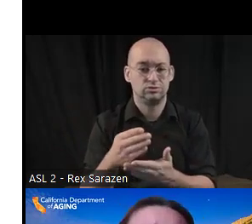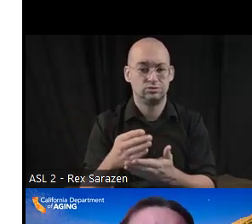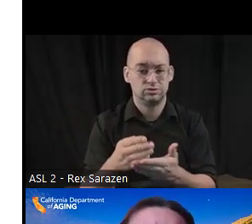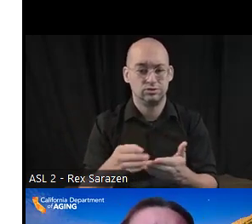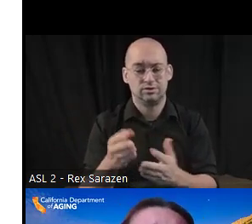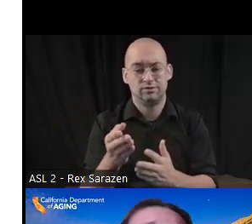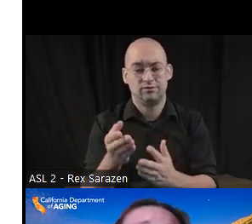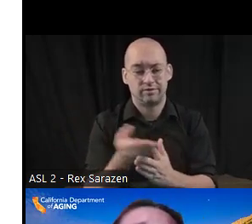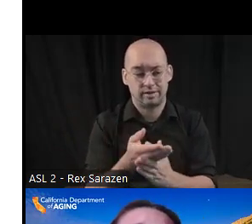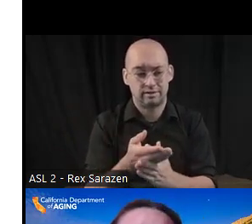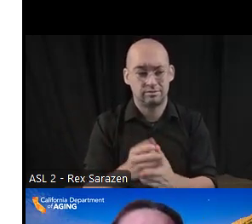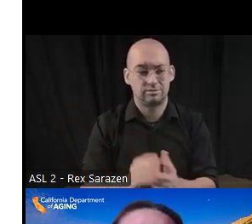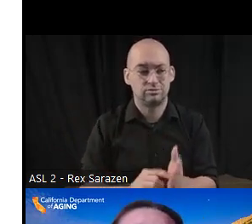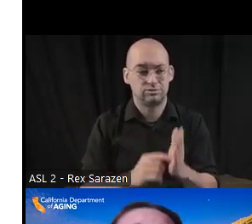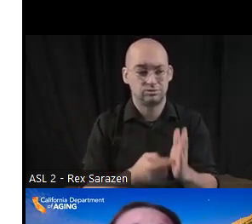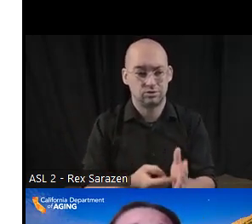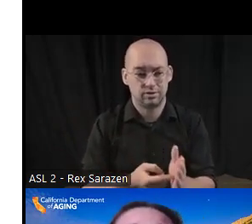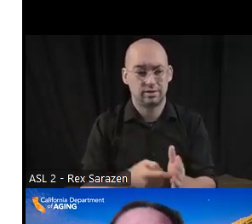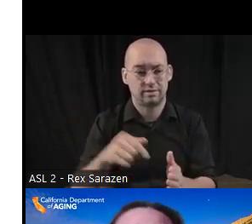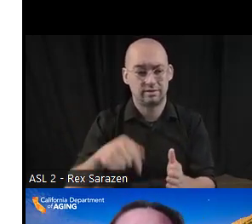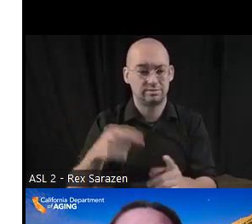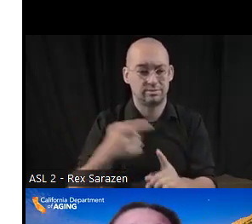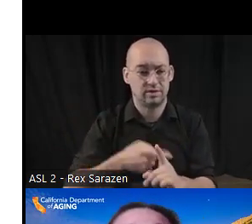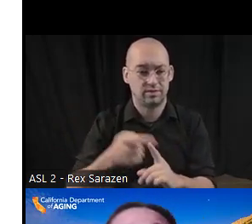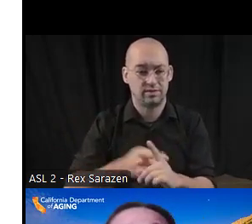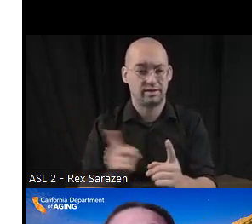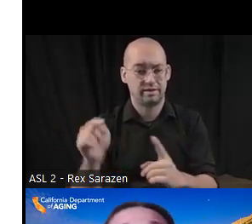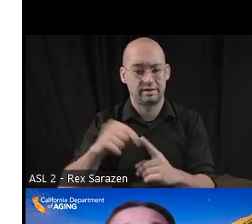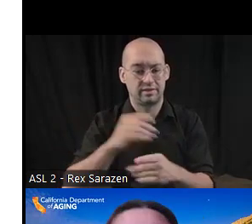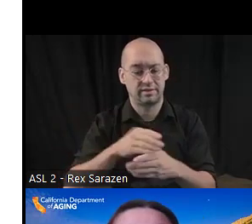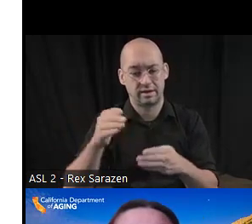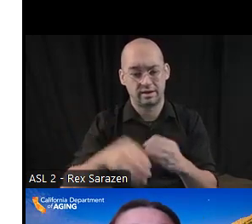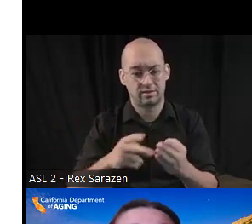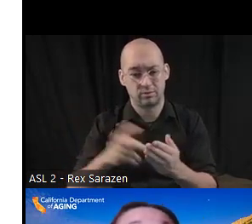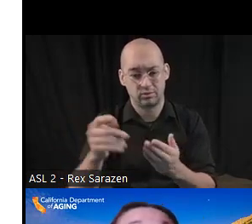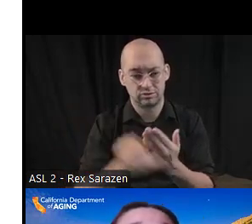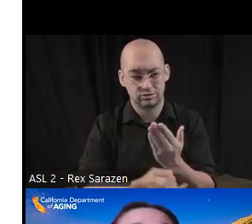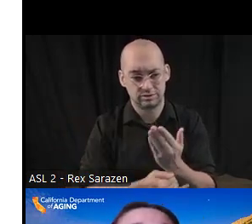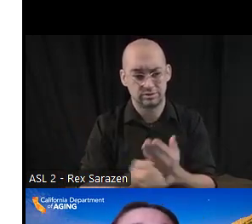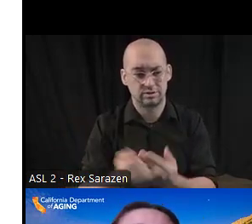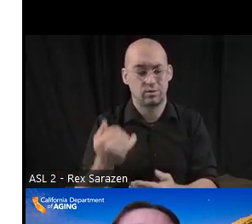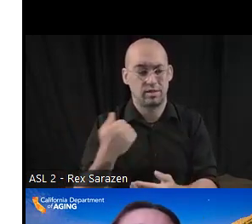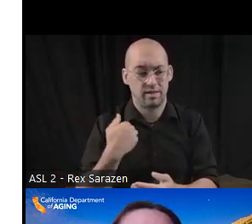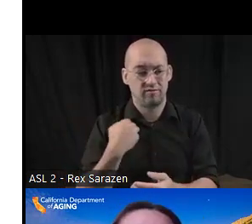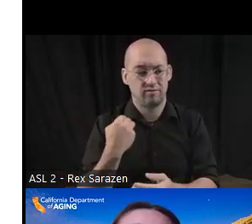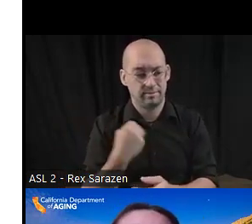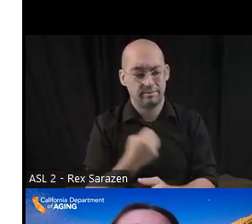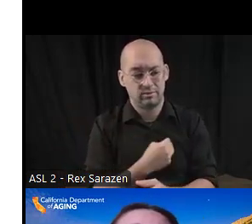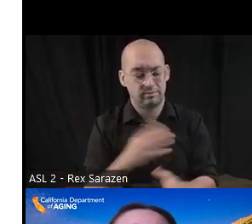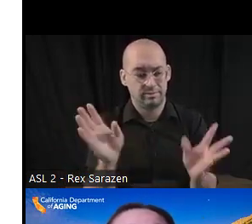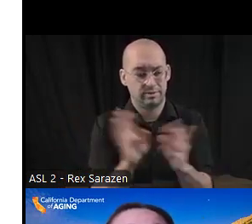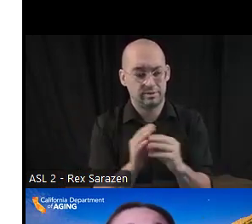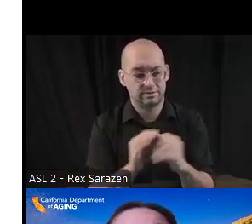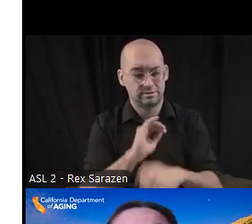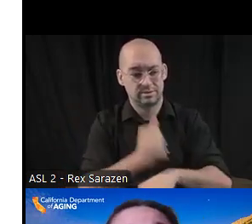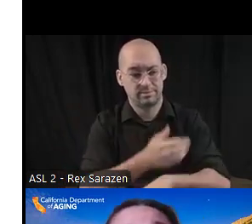starting this month until the end of the project, we will conduct member meetings, collect best practices